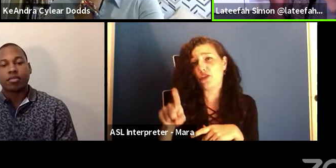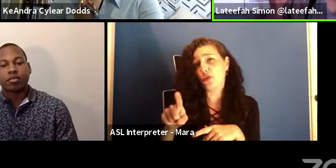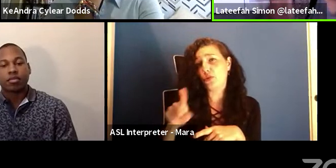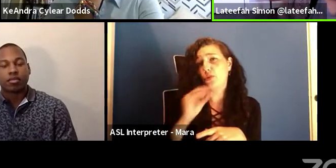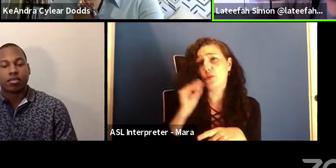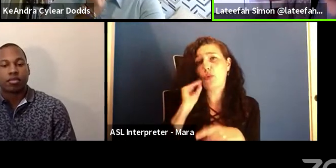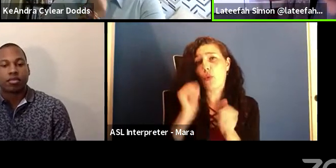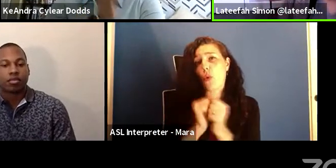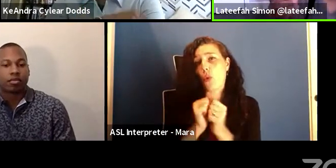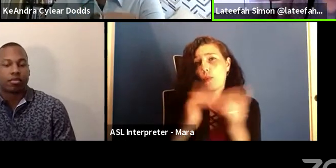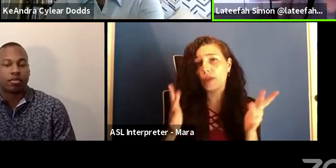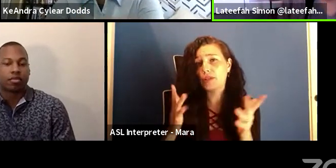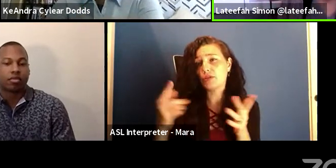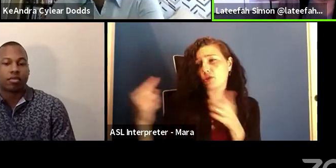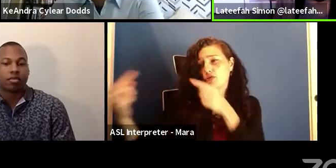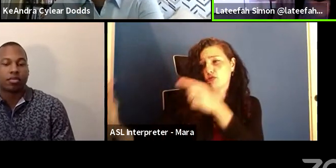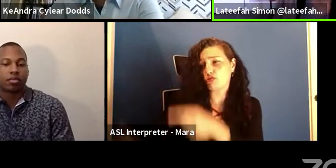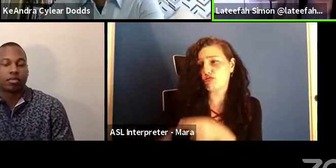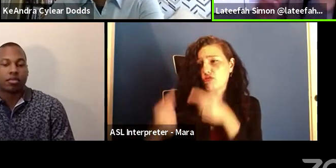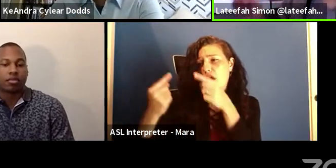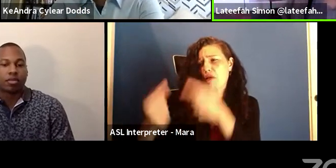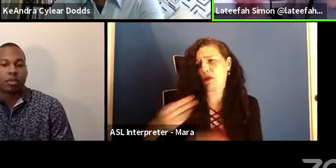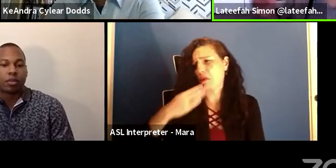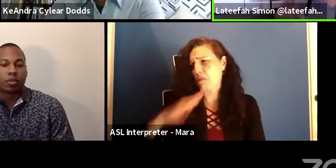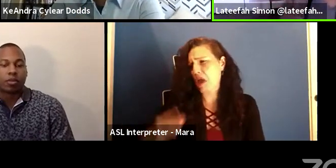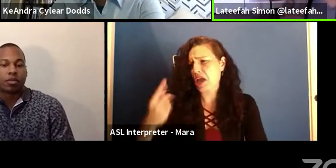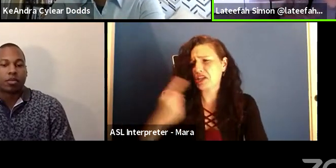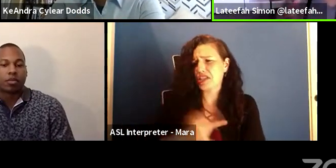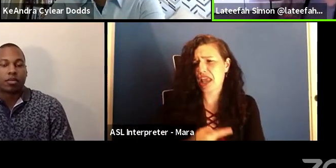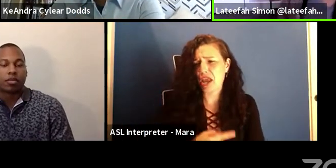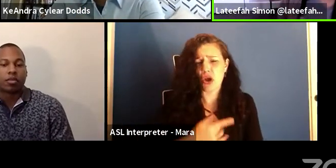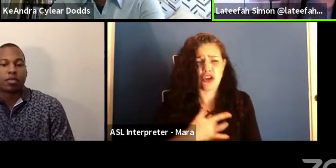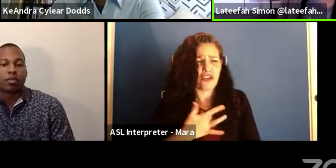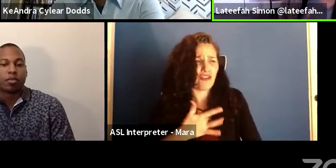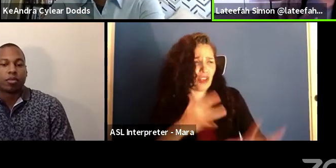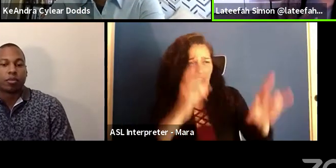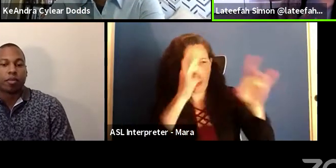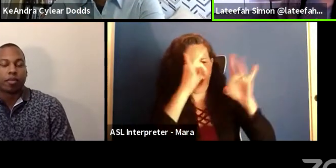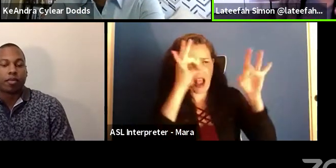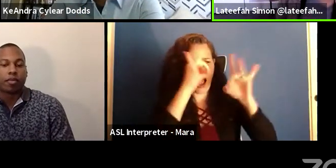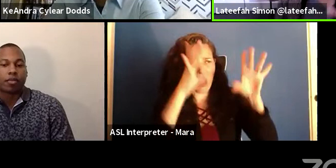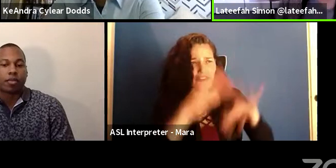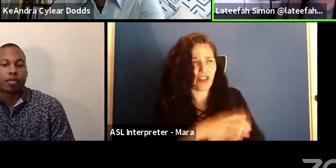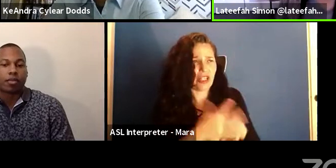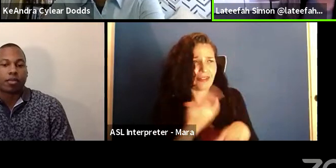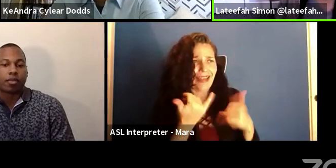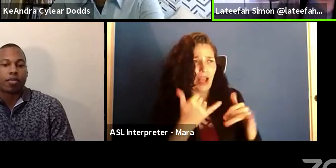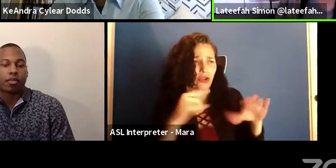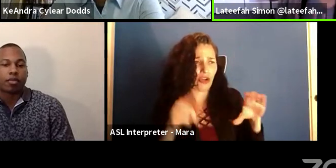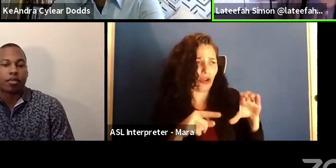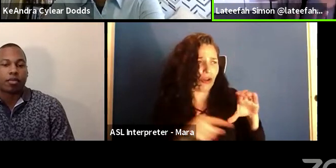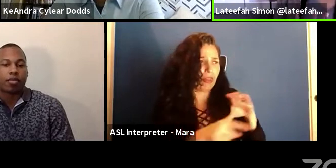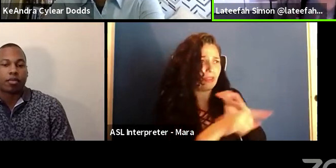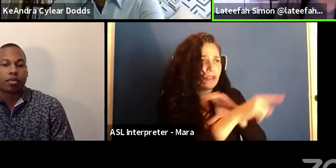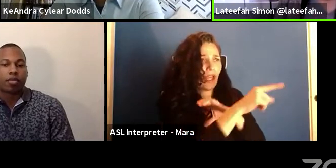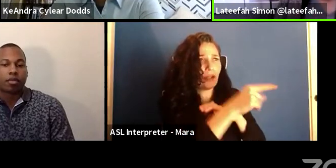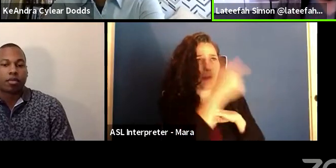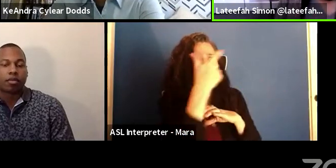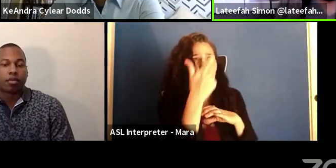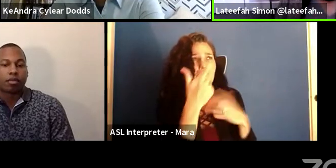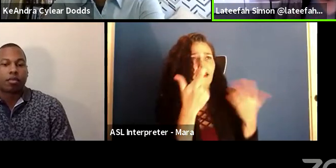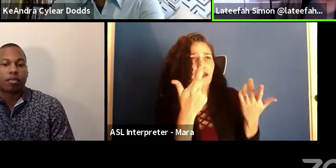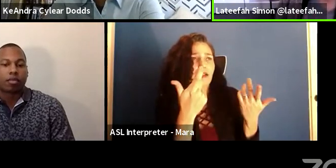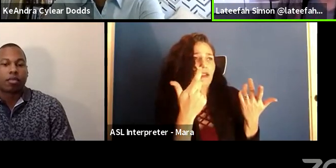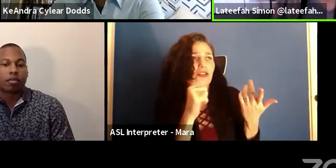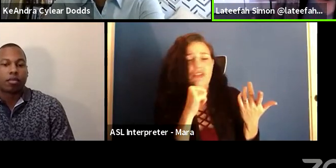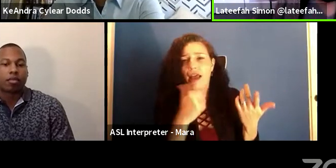a mental health crisis and you find your way into the tunnels because cities and counties don't have treatment on demand, cities and counties don't have shelter, especially